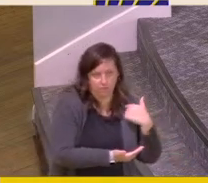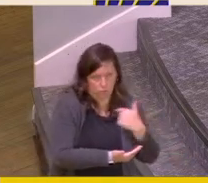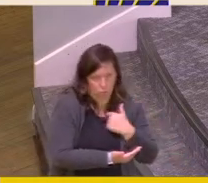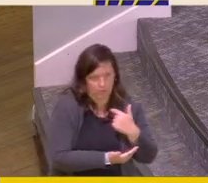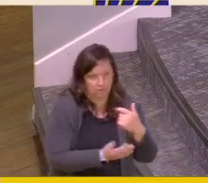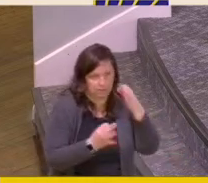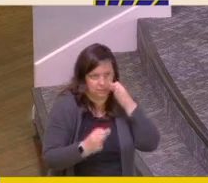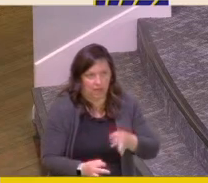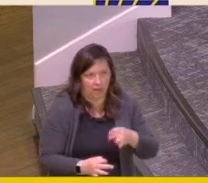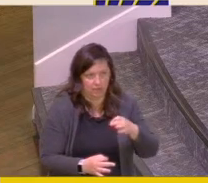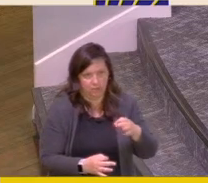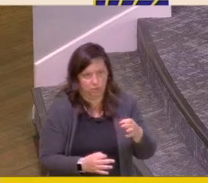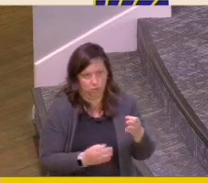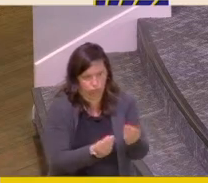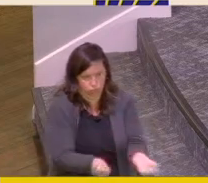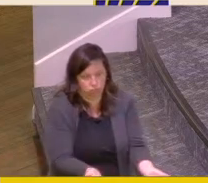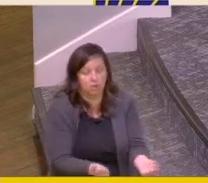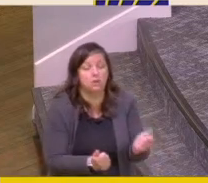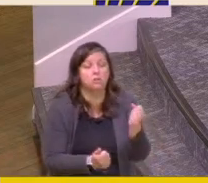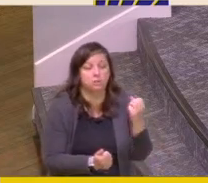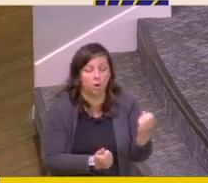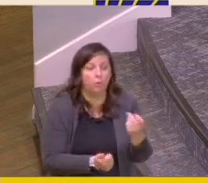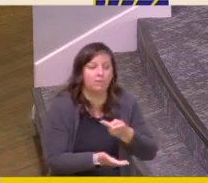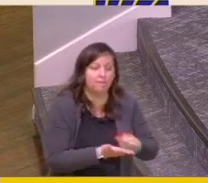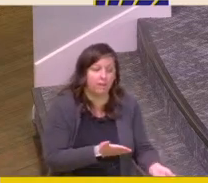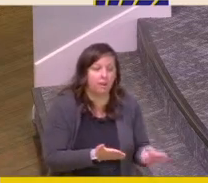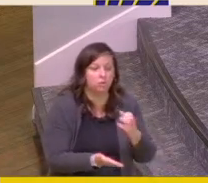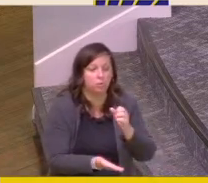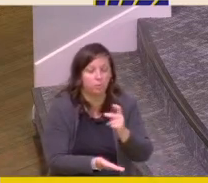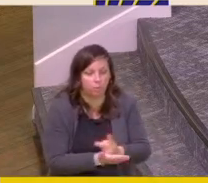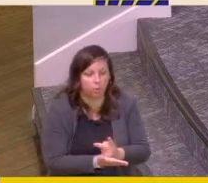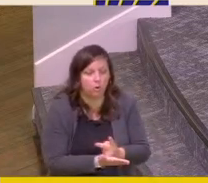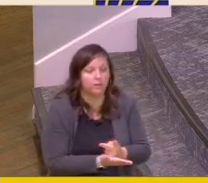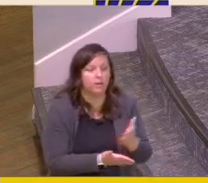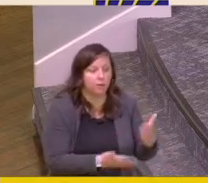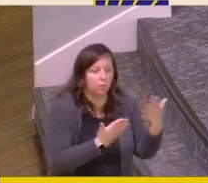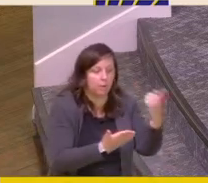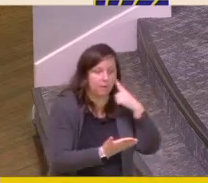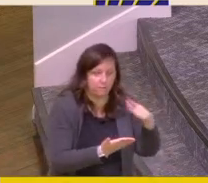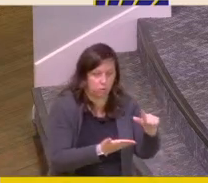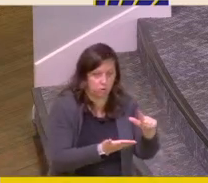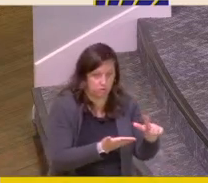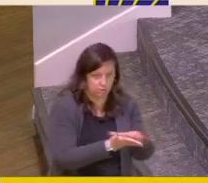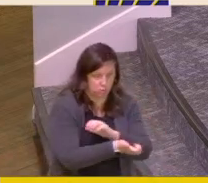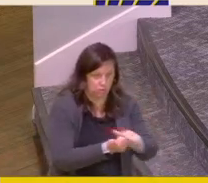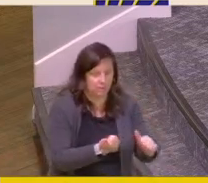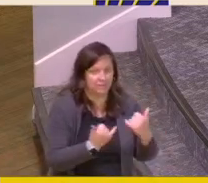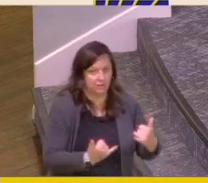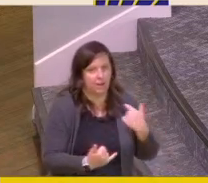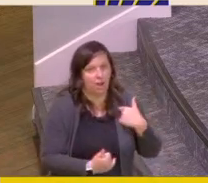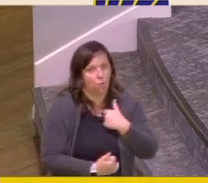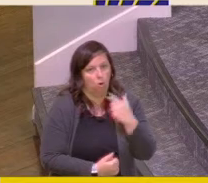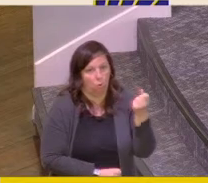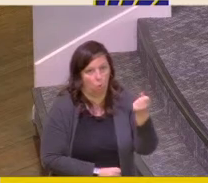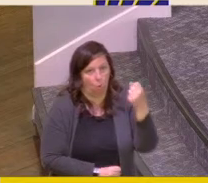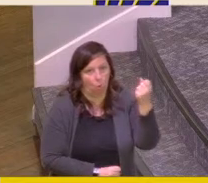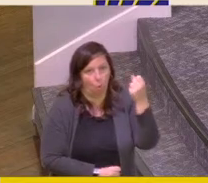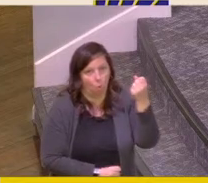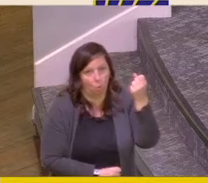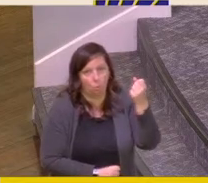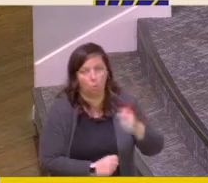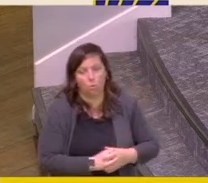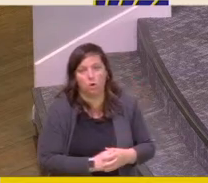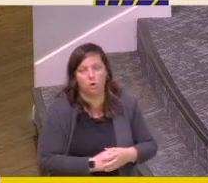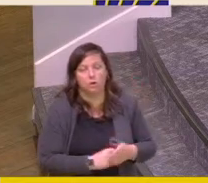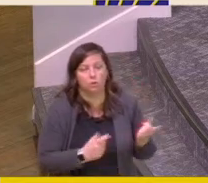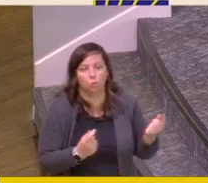So then, with the failure to approve the recommendation for demolition, it put us on hold as to moving